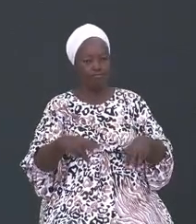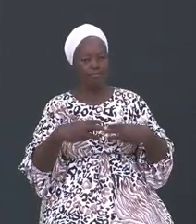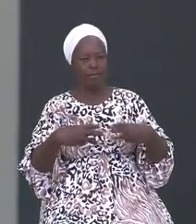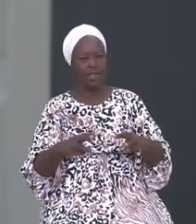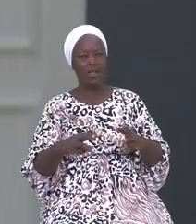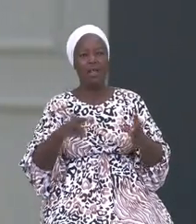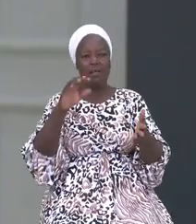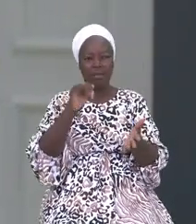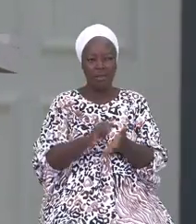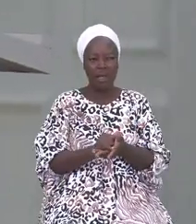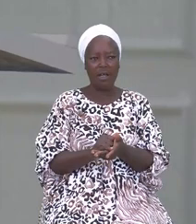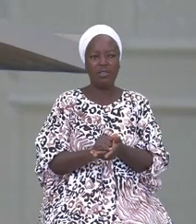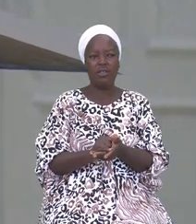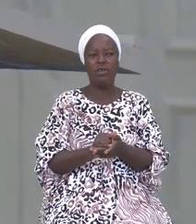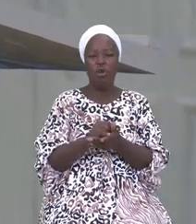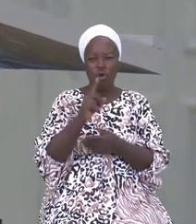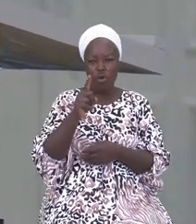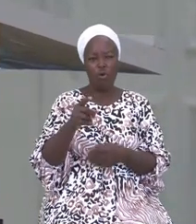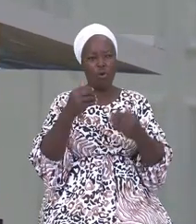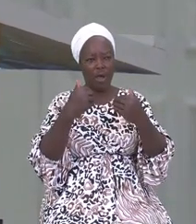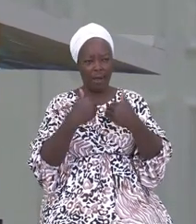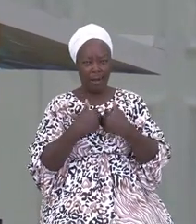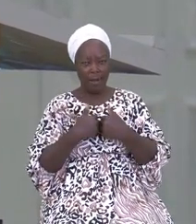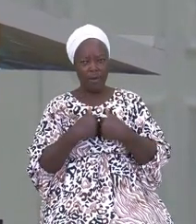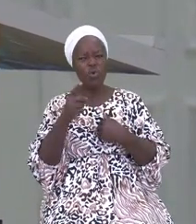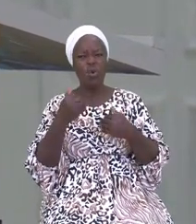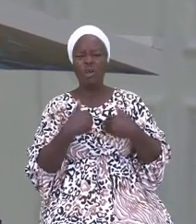that thou hast. You have